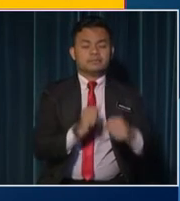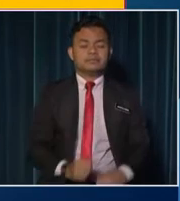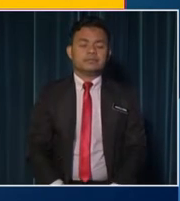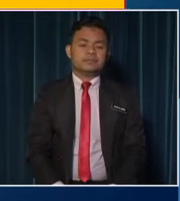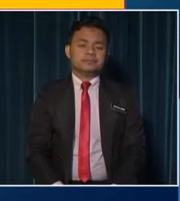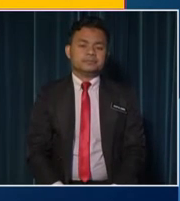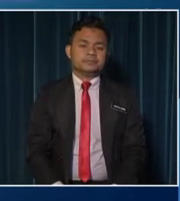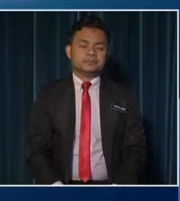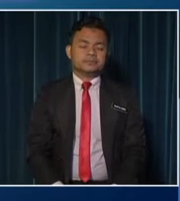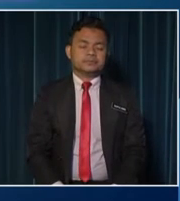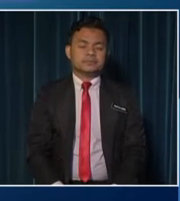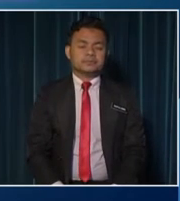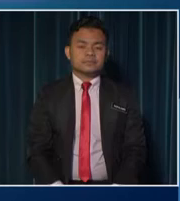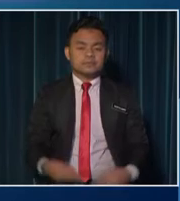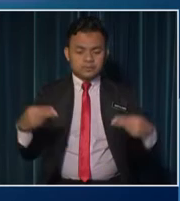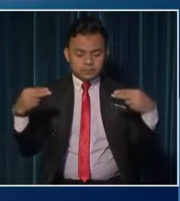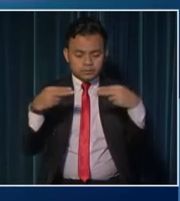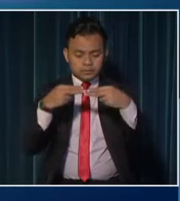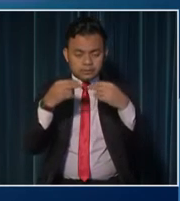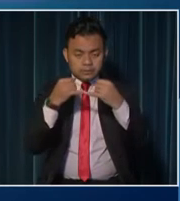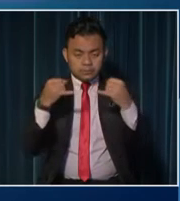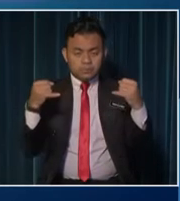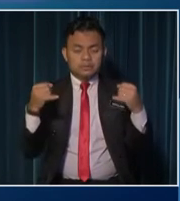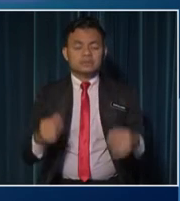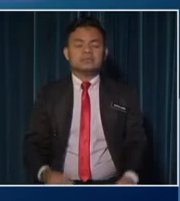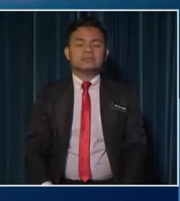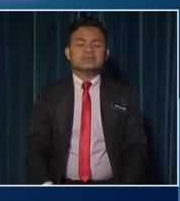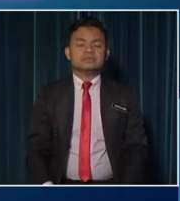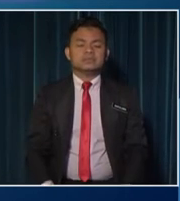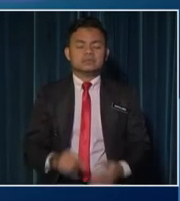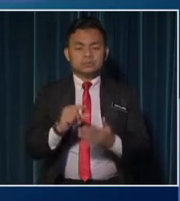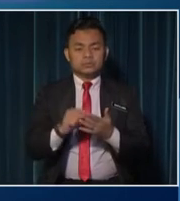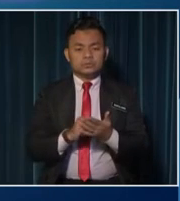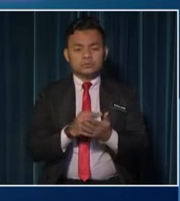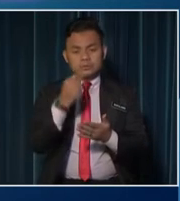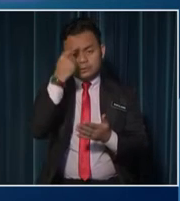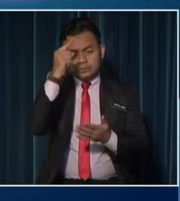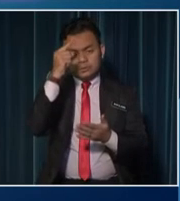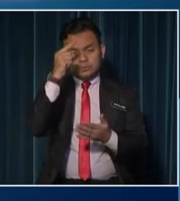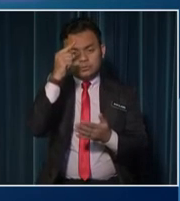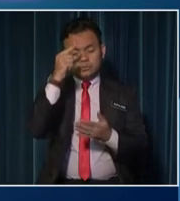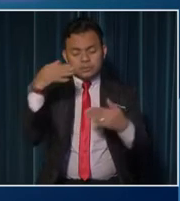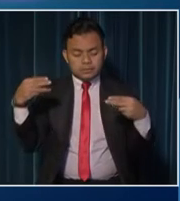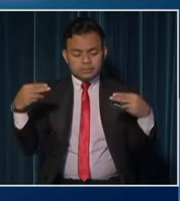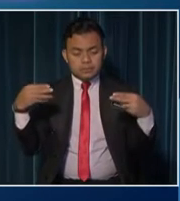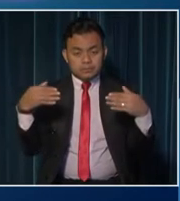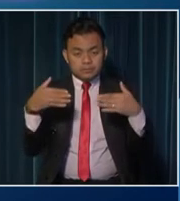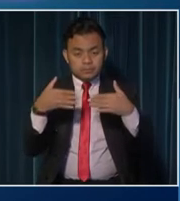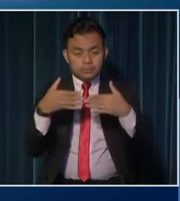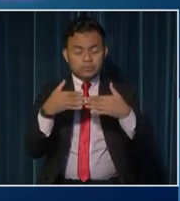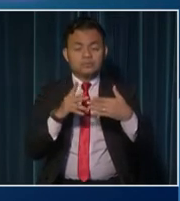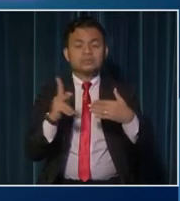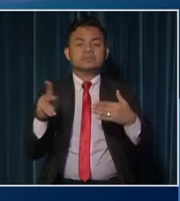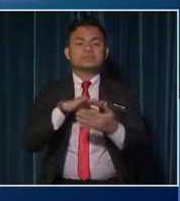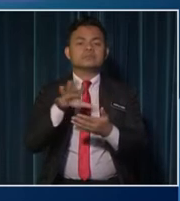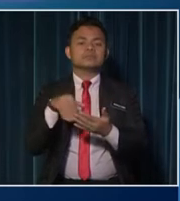A connecting wire is used to connect every electrical component to complete the circuit.